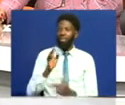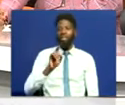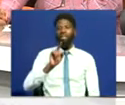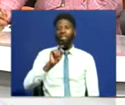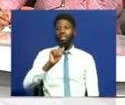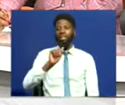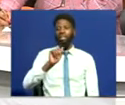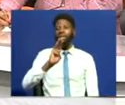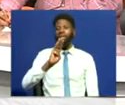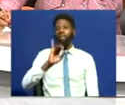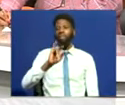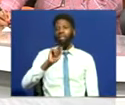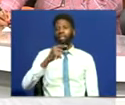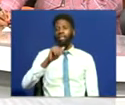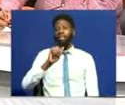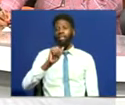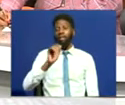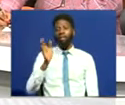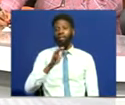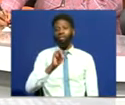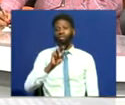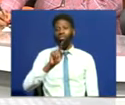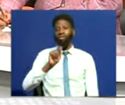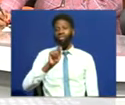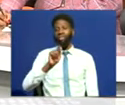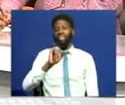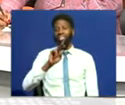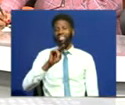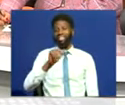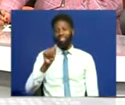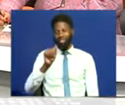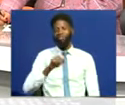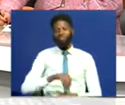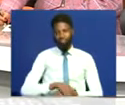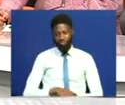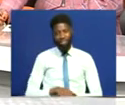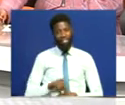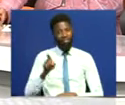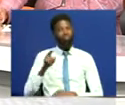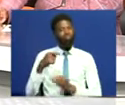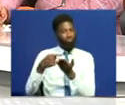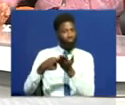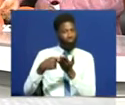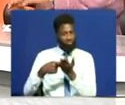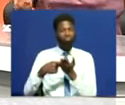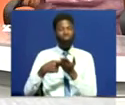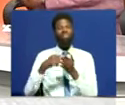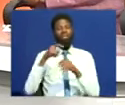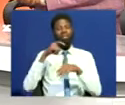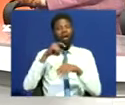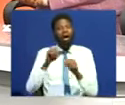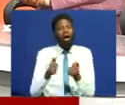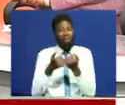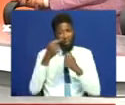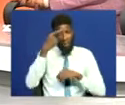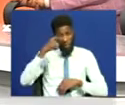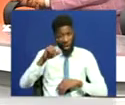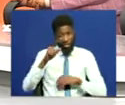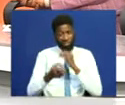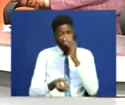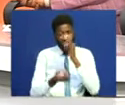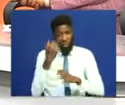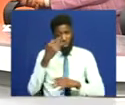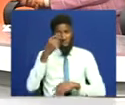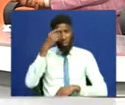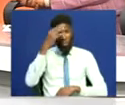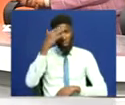legislative proposals, if they might come up at the end of the day, given that Parliament is set to resume next month. Let me head over now to Dennis. Dennis, good